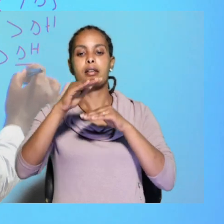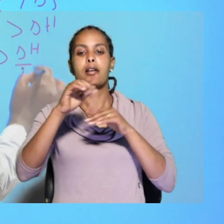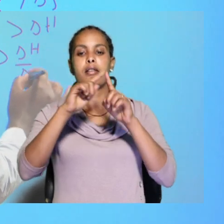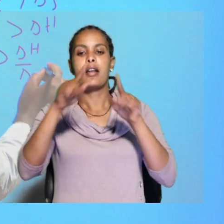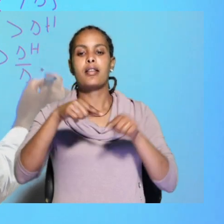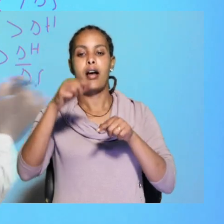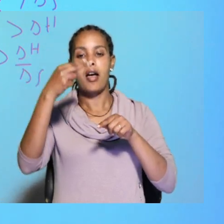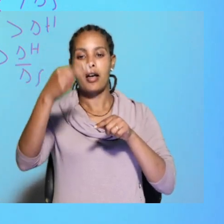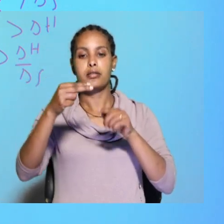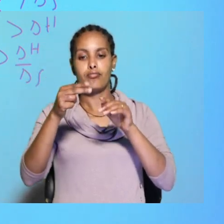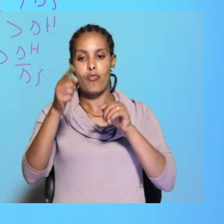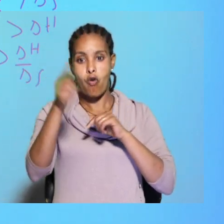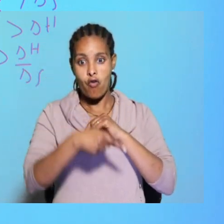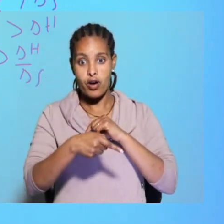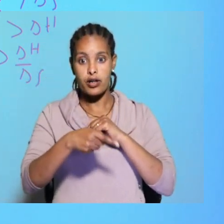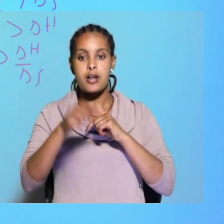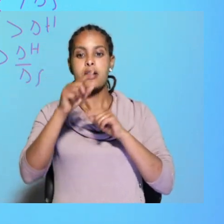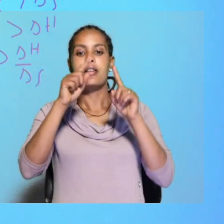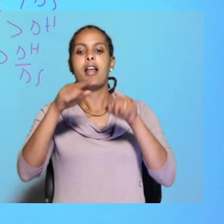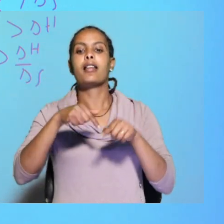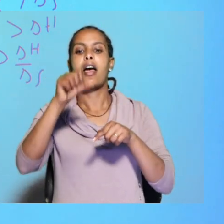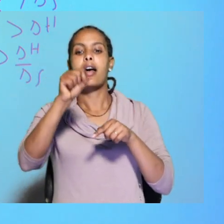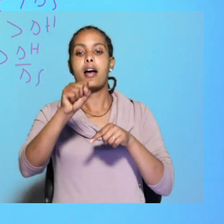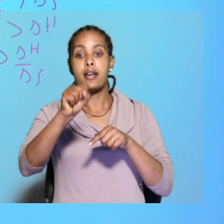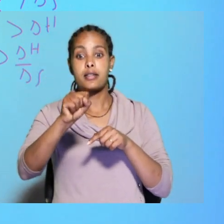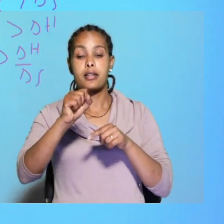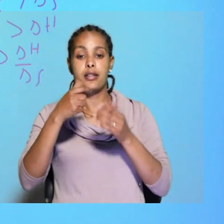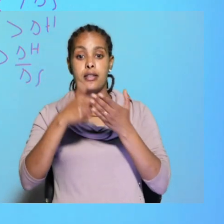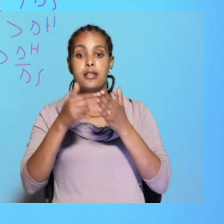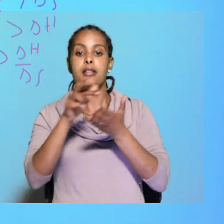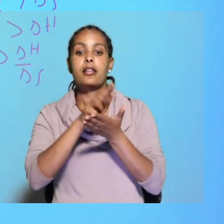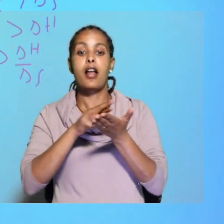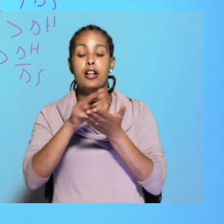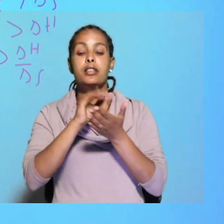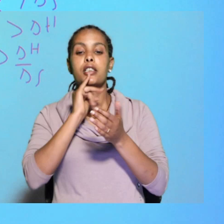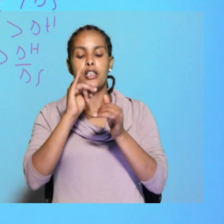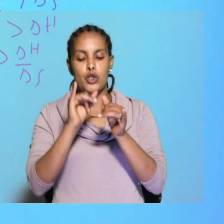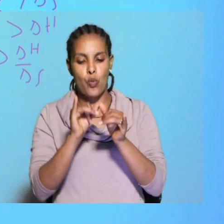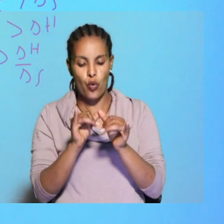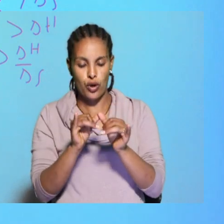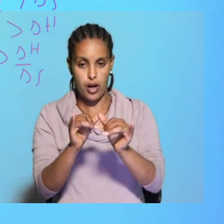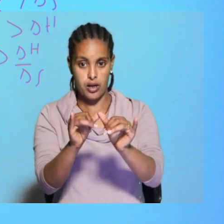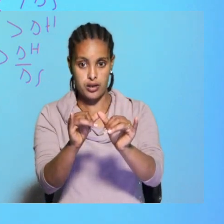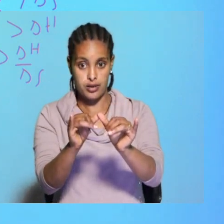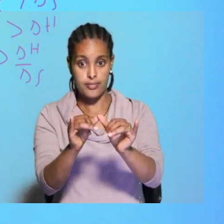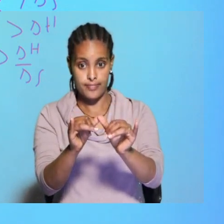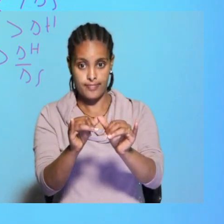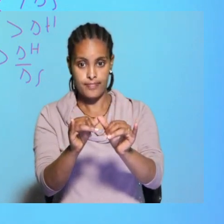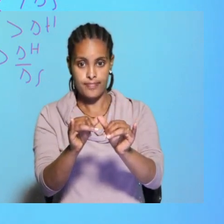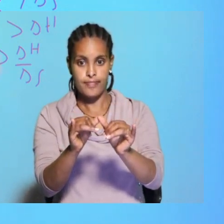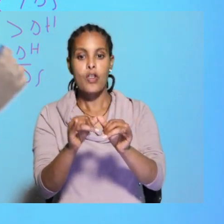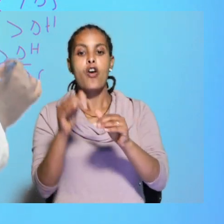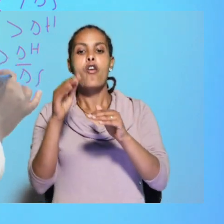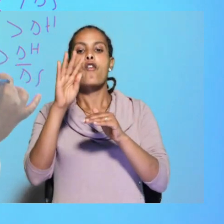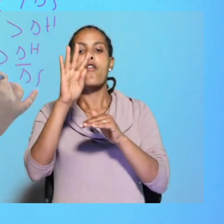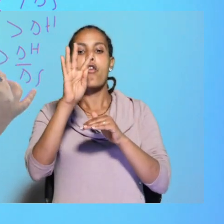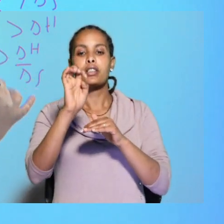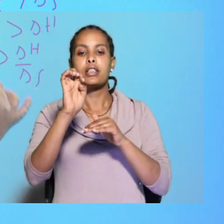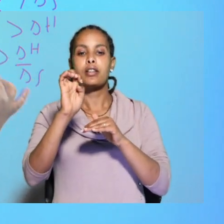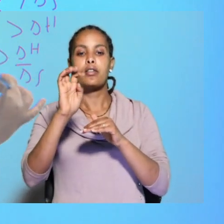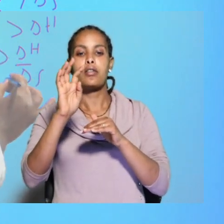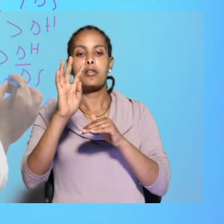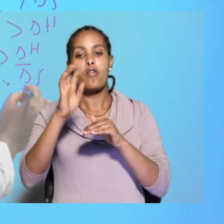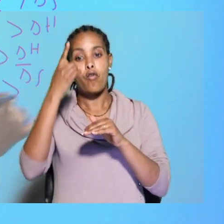over delta S, this reaction would be spontaneous. For T greater than,